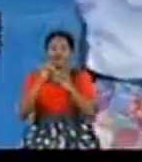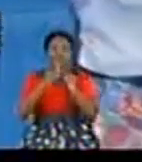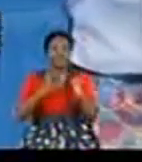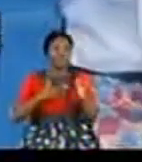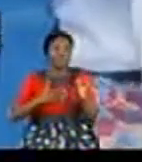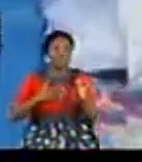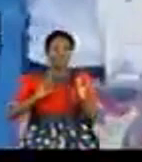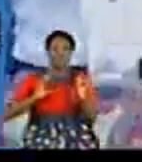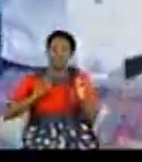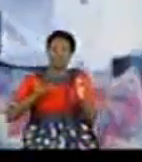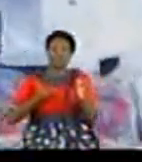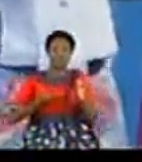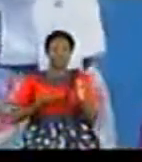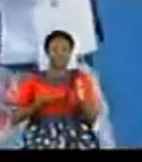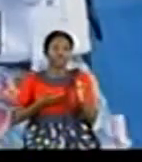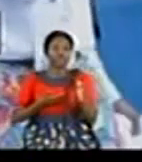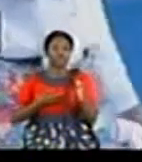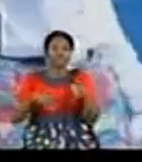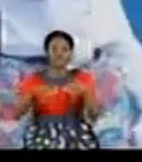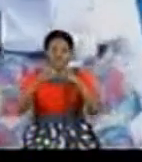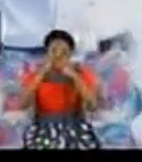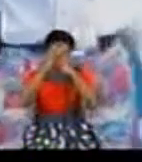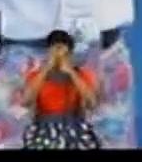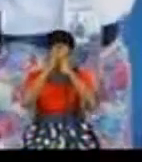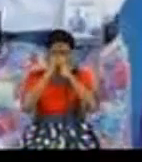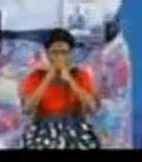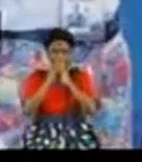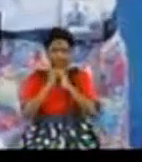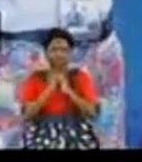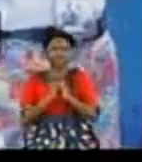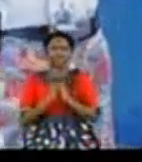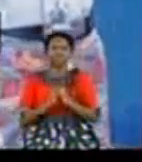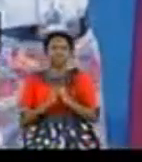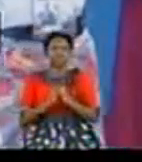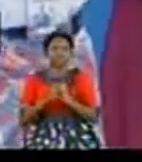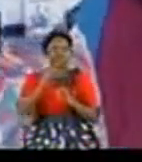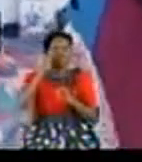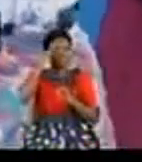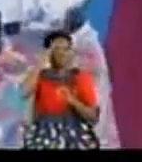soul my soul and wor